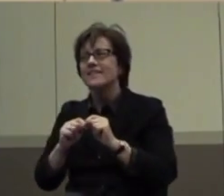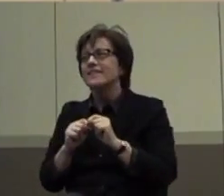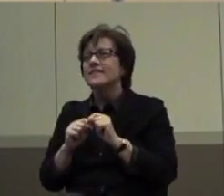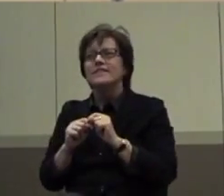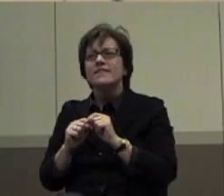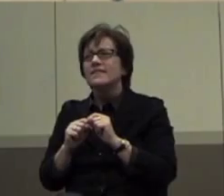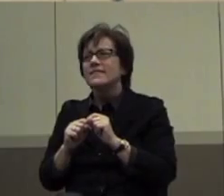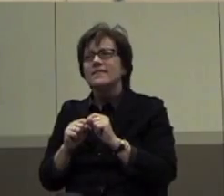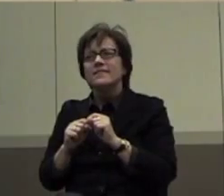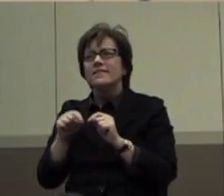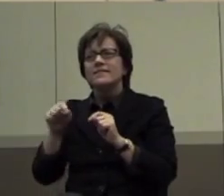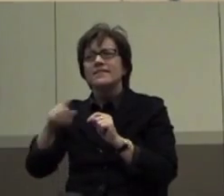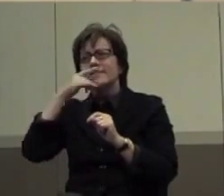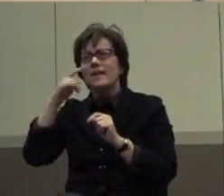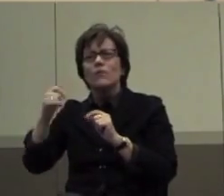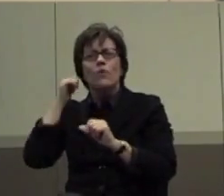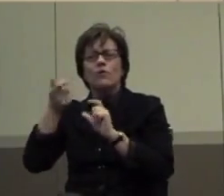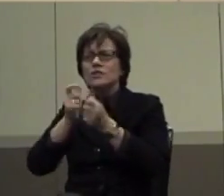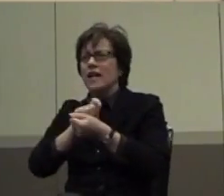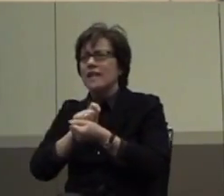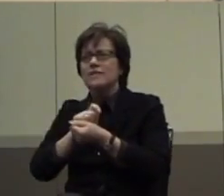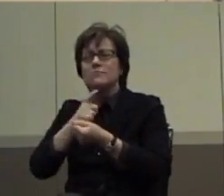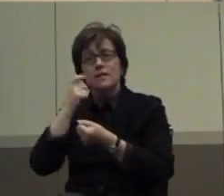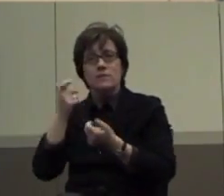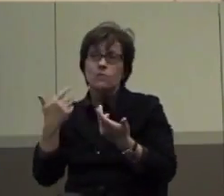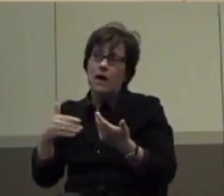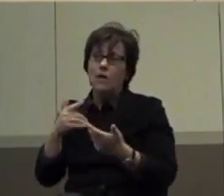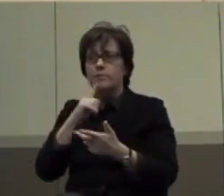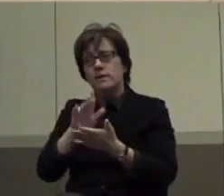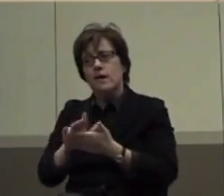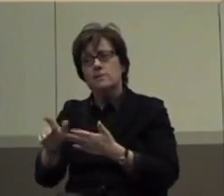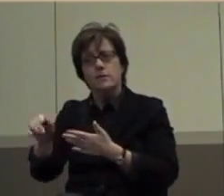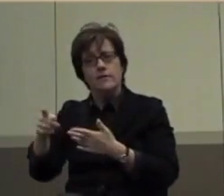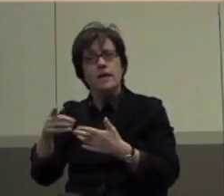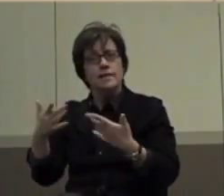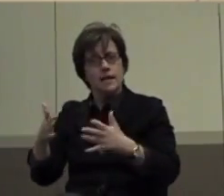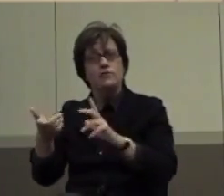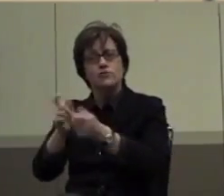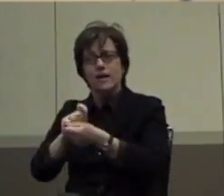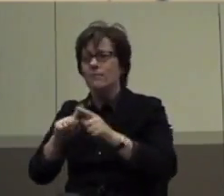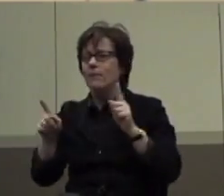change just because, boy, wouldn't it be nice if he did? There's going to have to be some